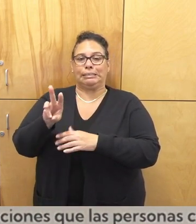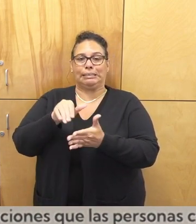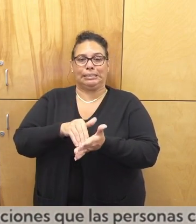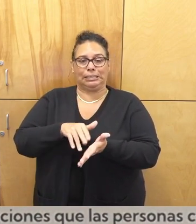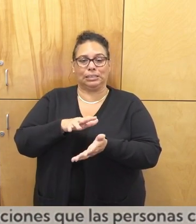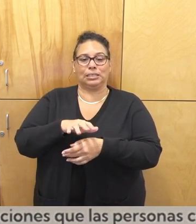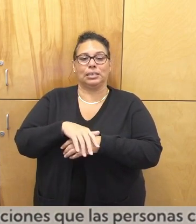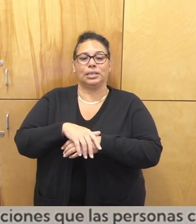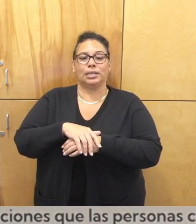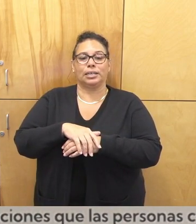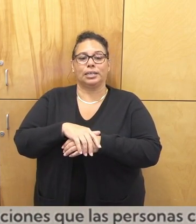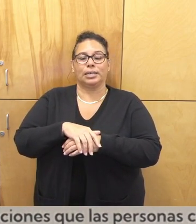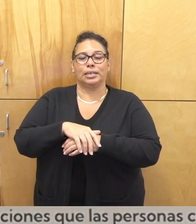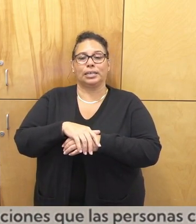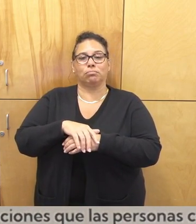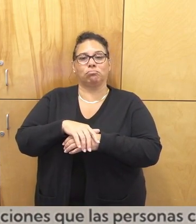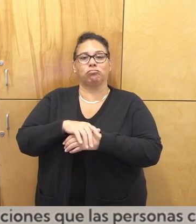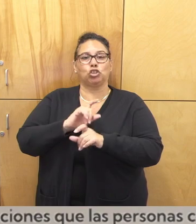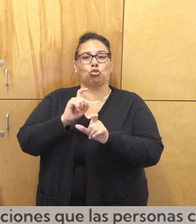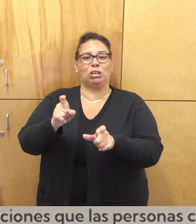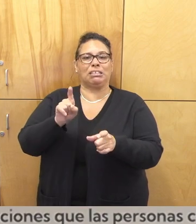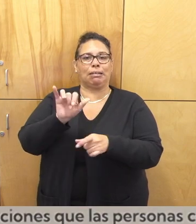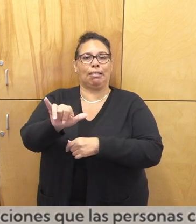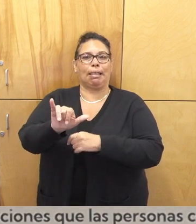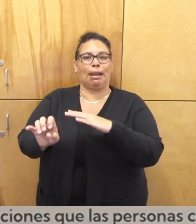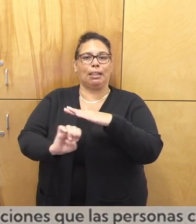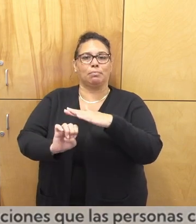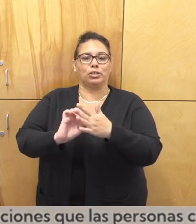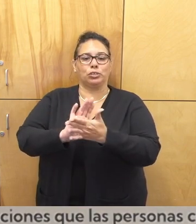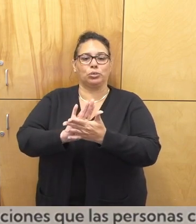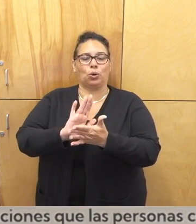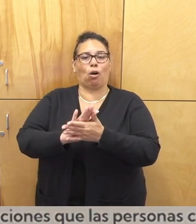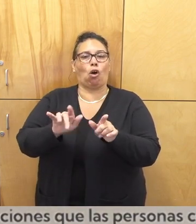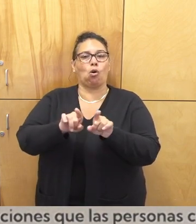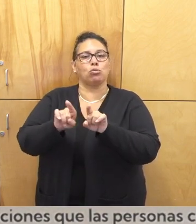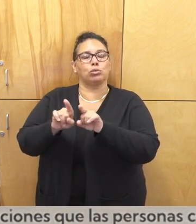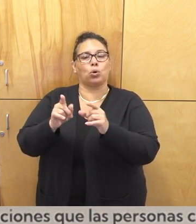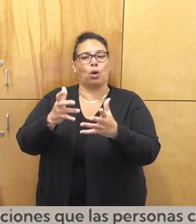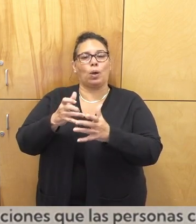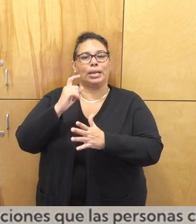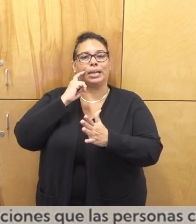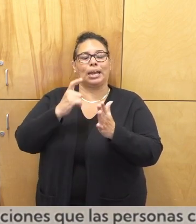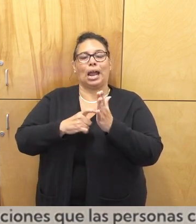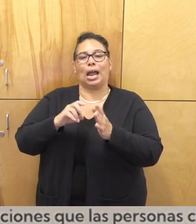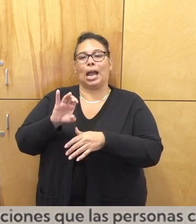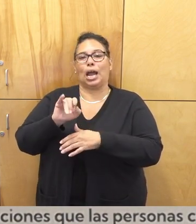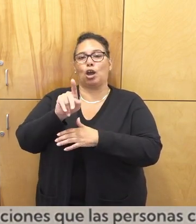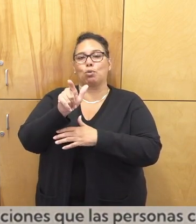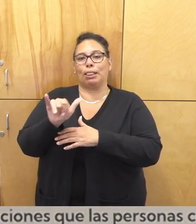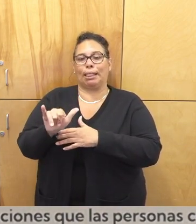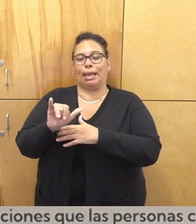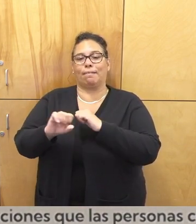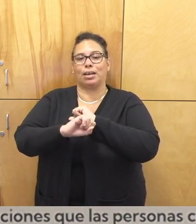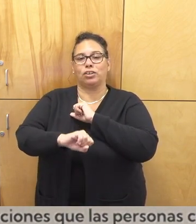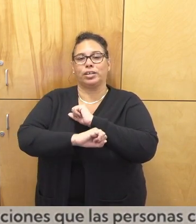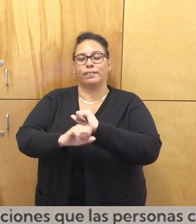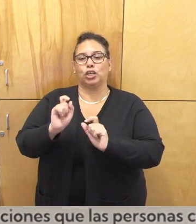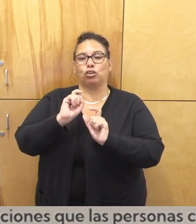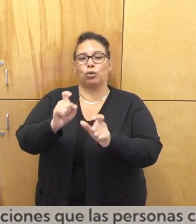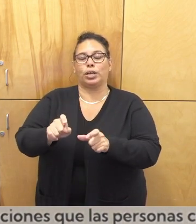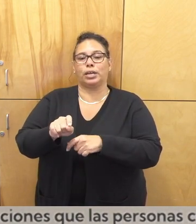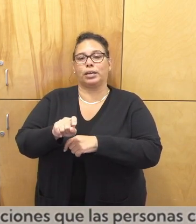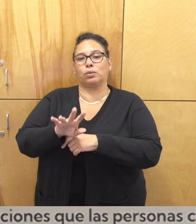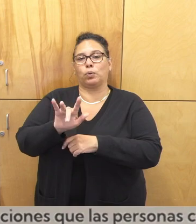$36,592.08 to Carver Elementary School. And I'd also like to acknowledge Coverly's Foundation for donating